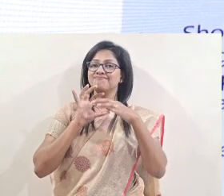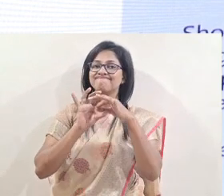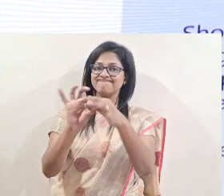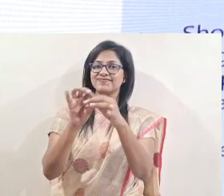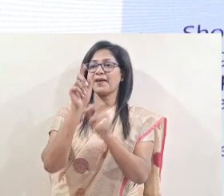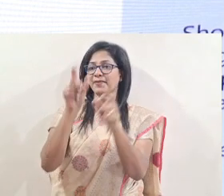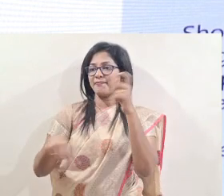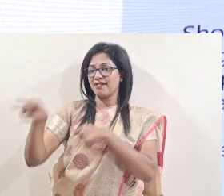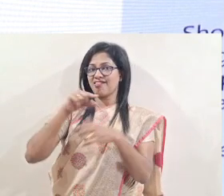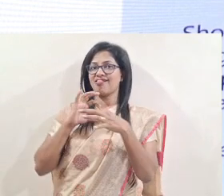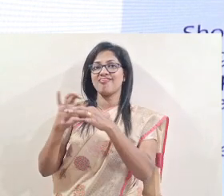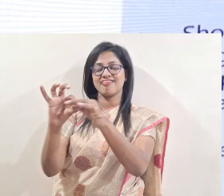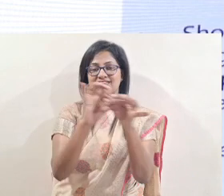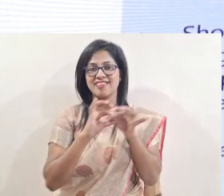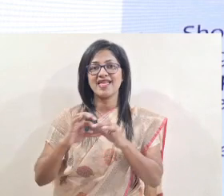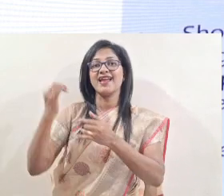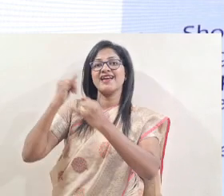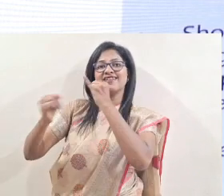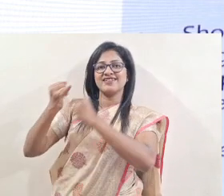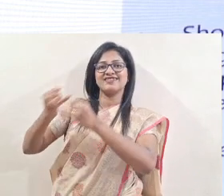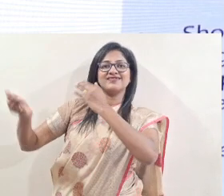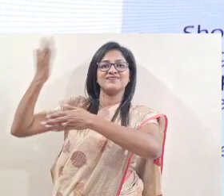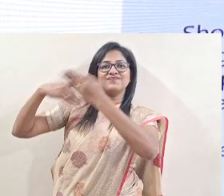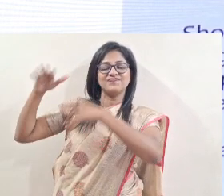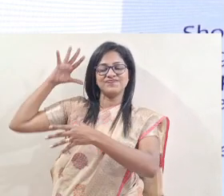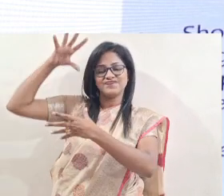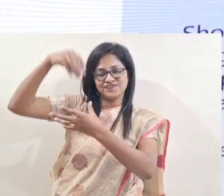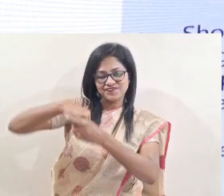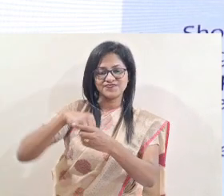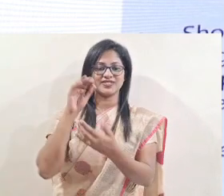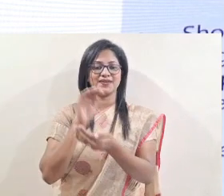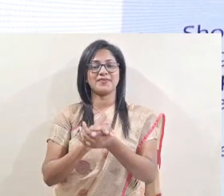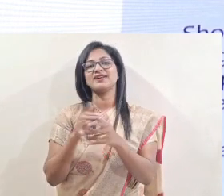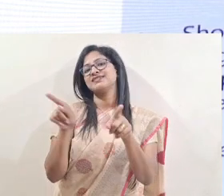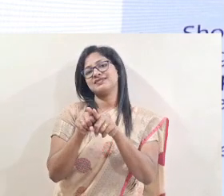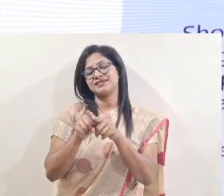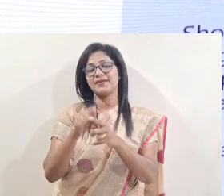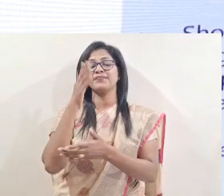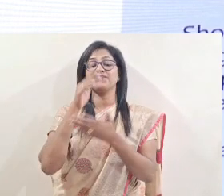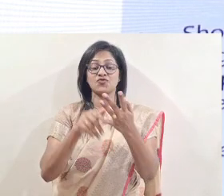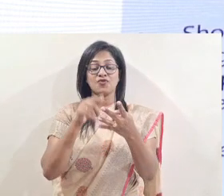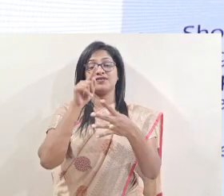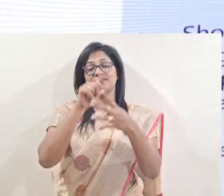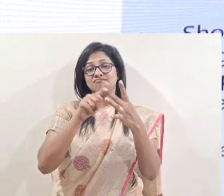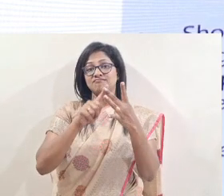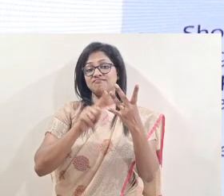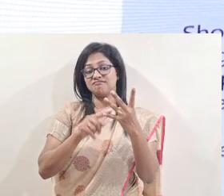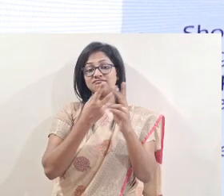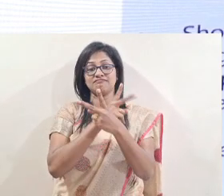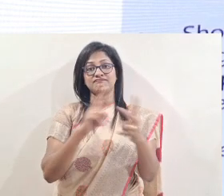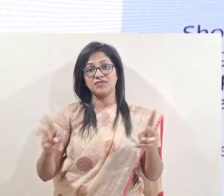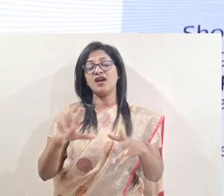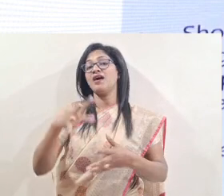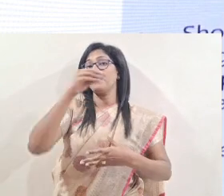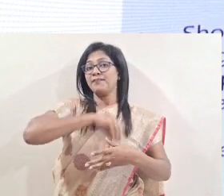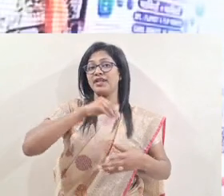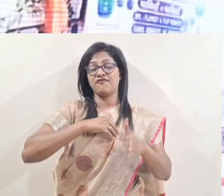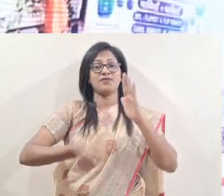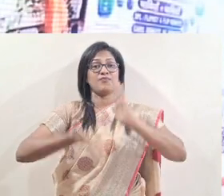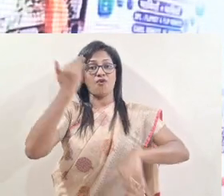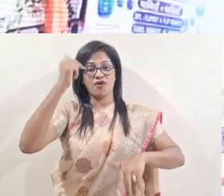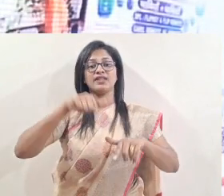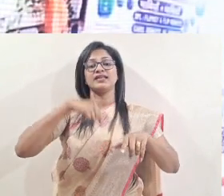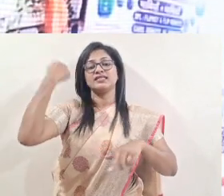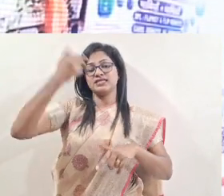overall for the heritage revitalization part as well. So it has a lot of benefits. That is why it has been proposed in a lot of policies. But